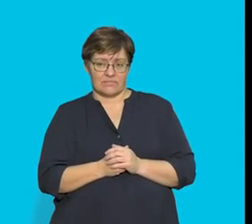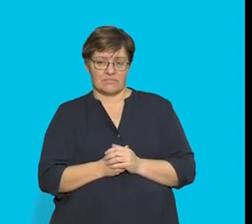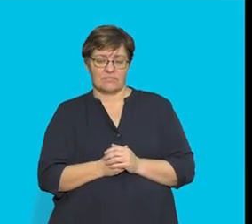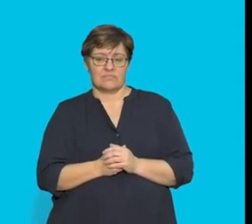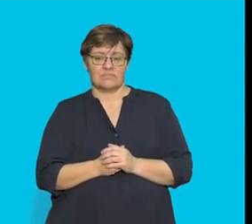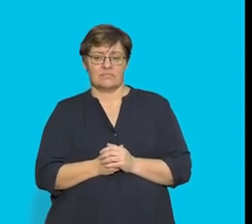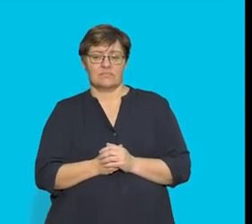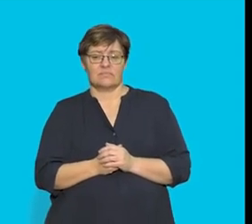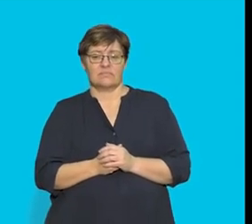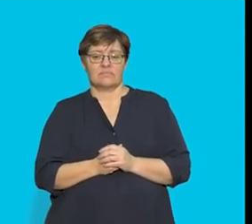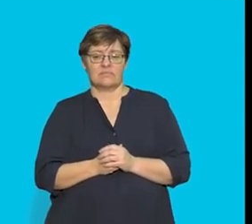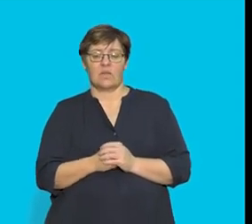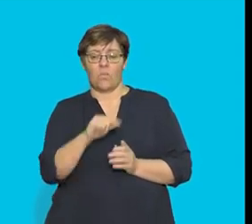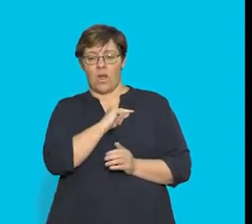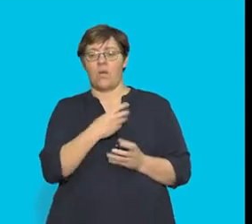60.